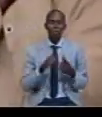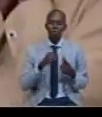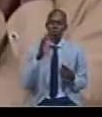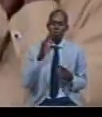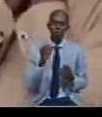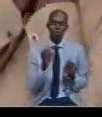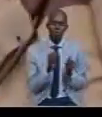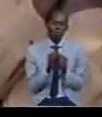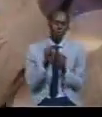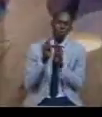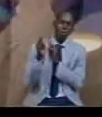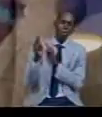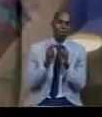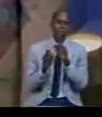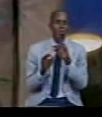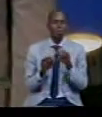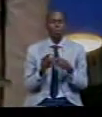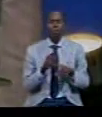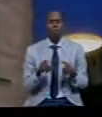is the gospel of the Messiah.